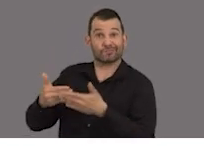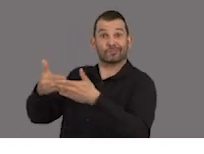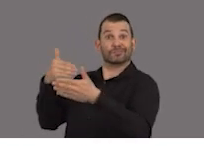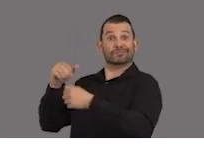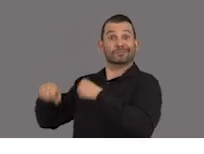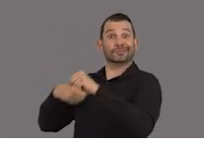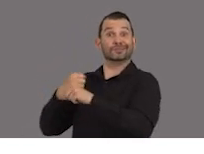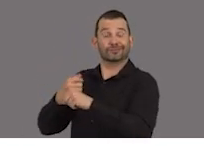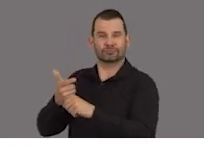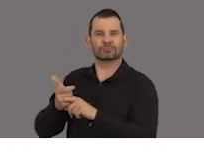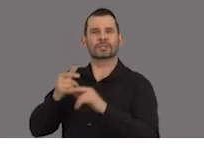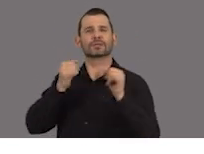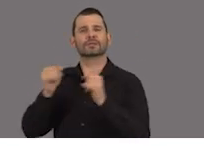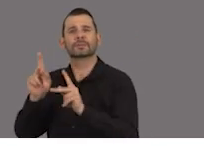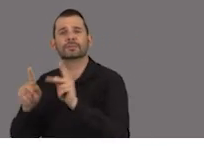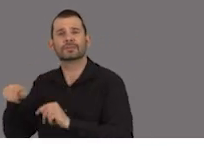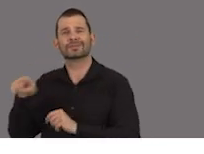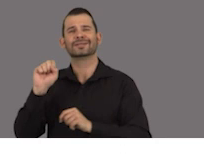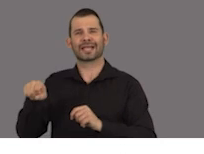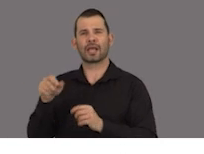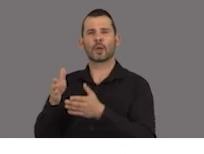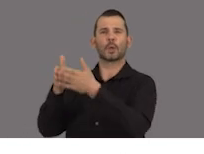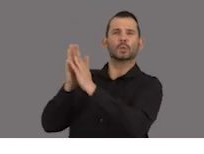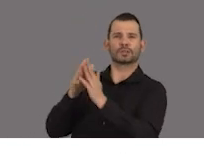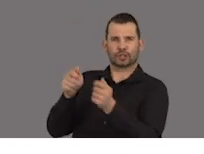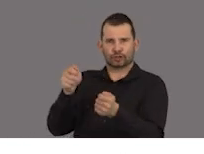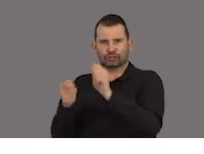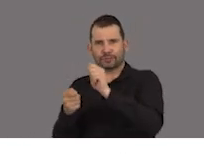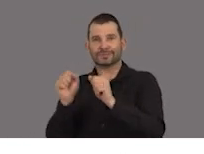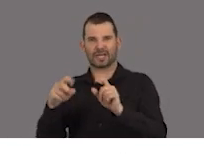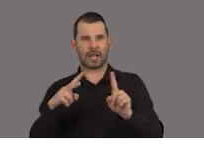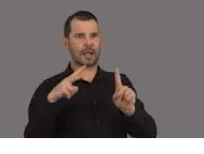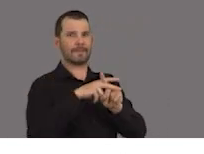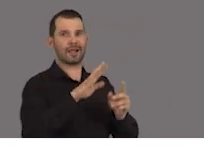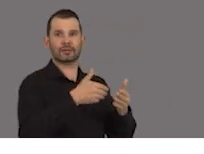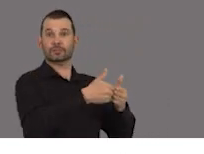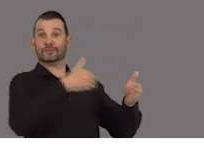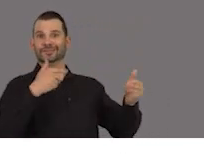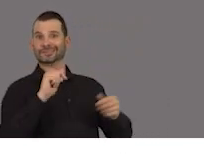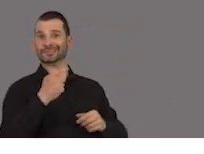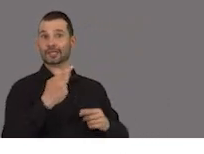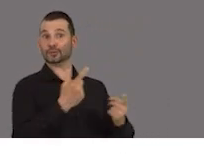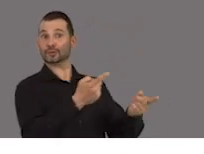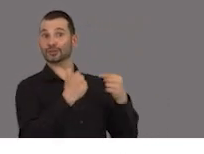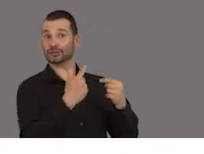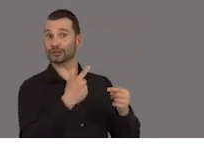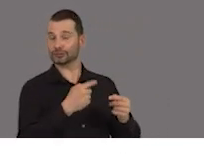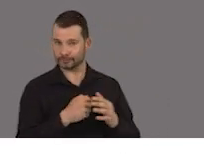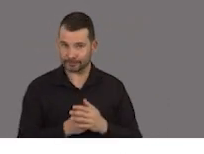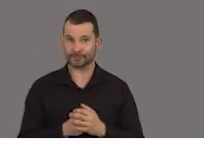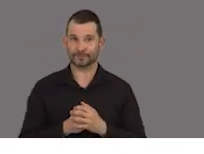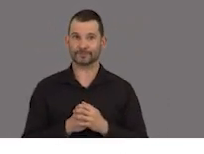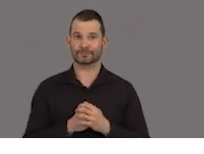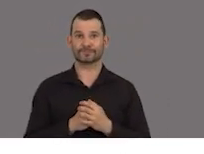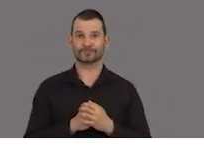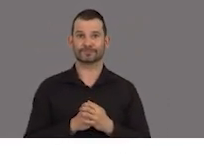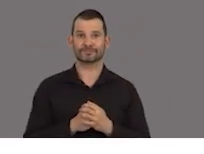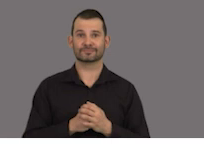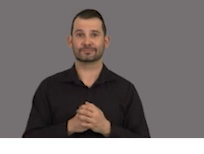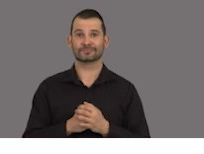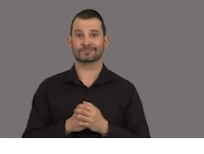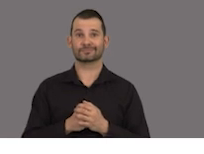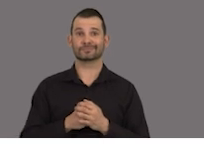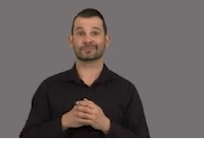If the DTC is approved for prior years, individuals can request an adjustment to have it applied to their previous